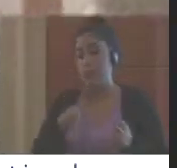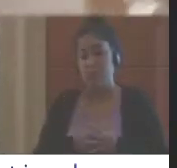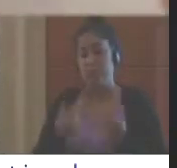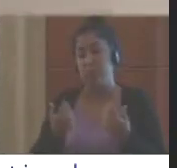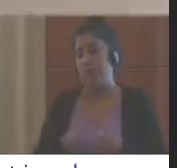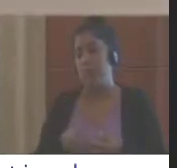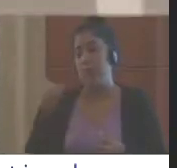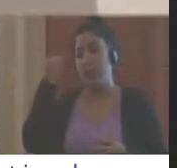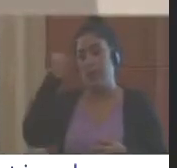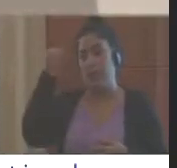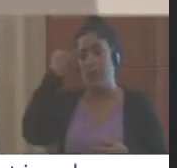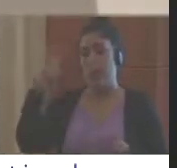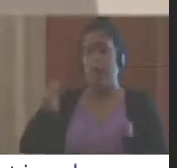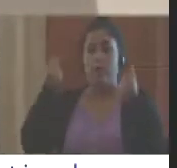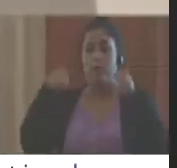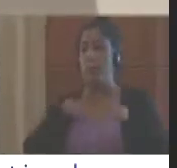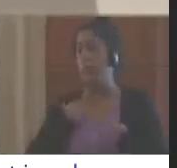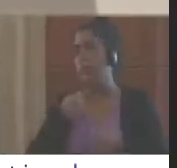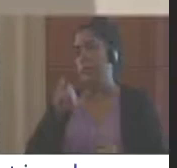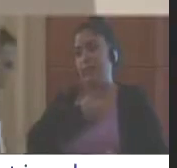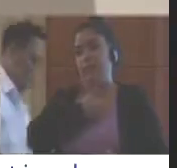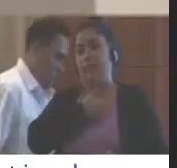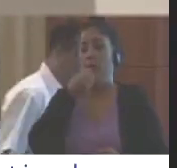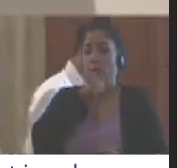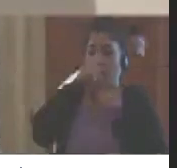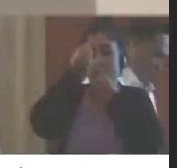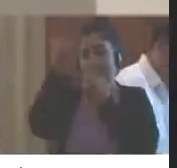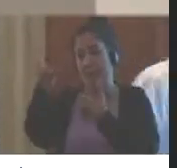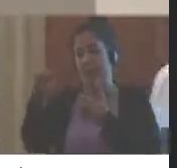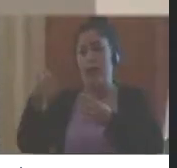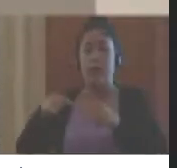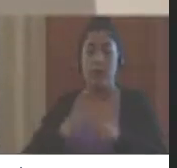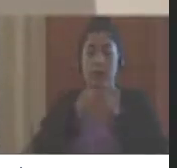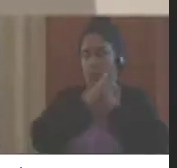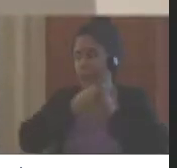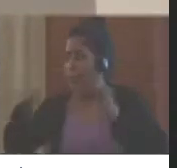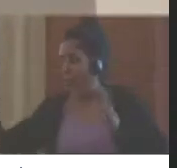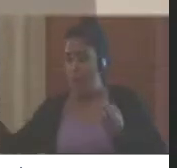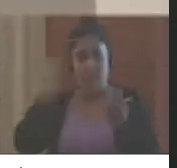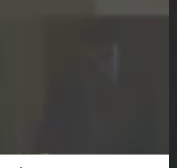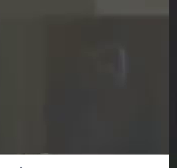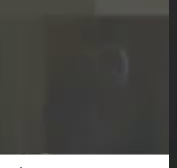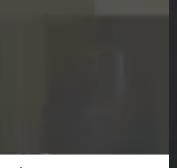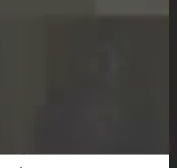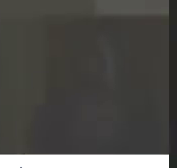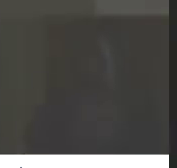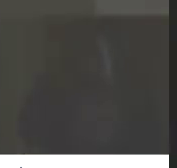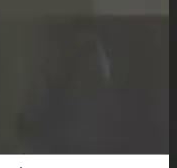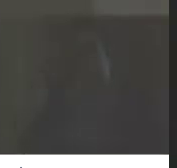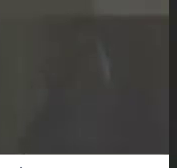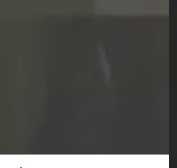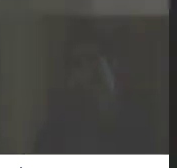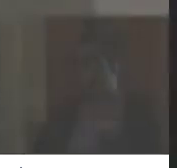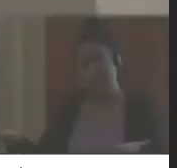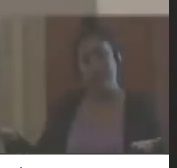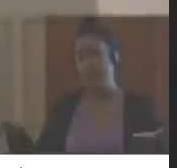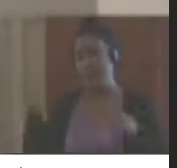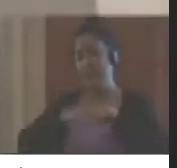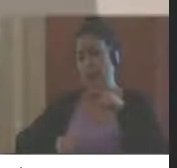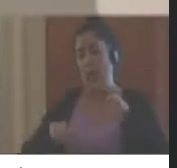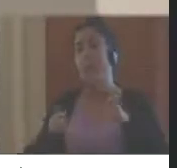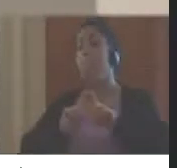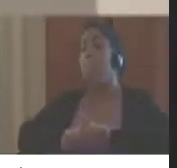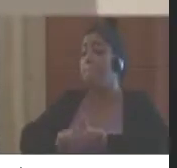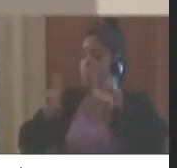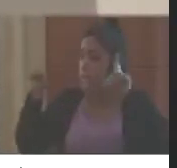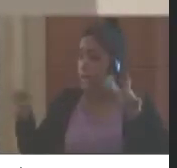in terms of timelines and so on. No, from where I sit. But at the level of the government of Trinidad and Tobago,